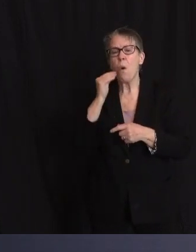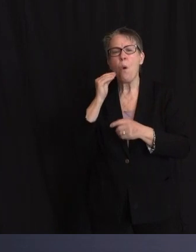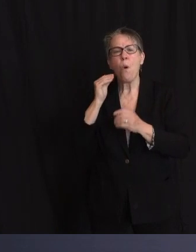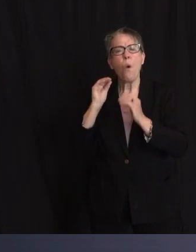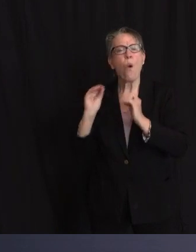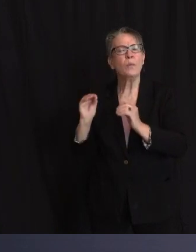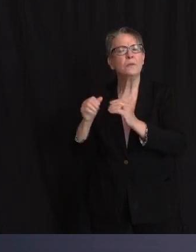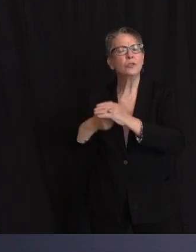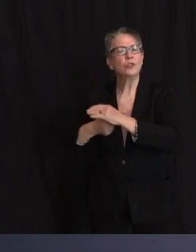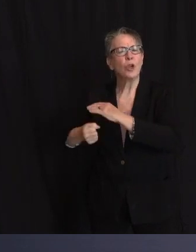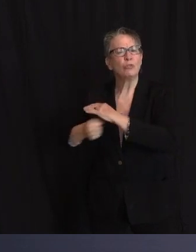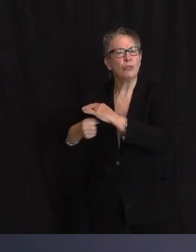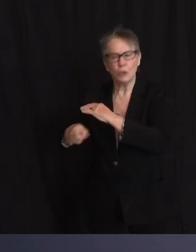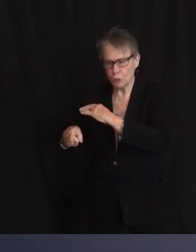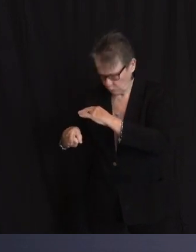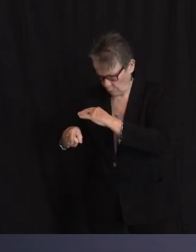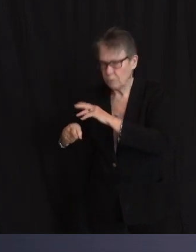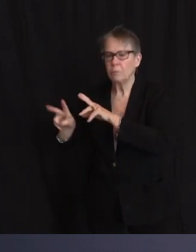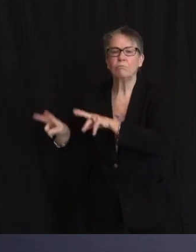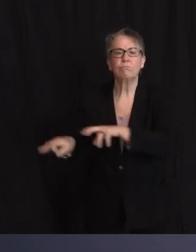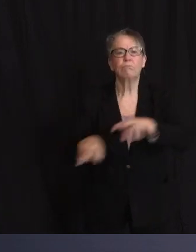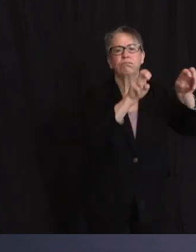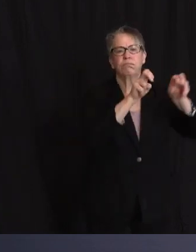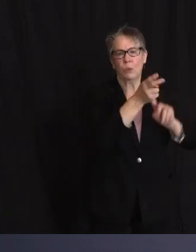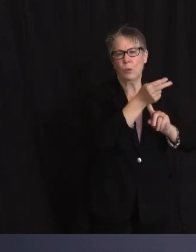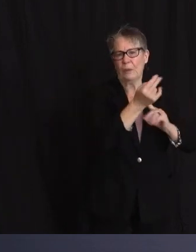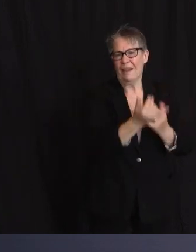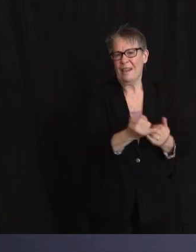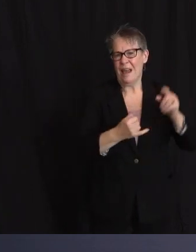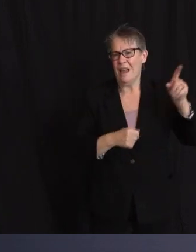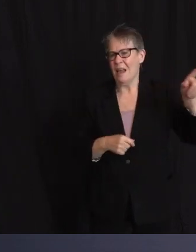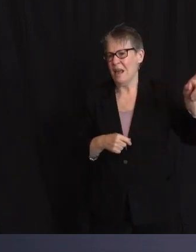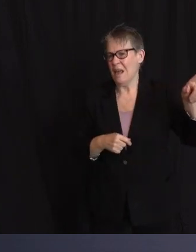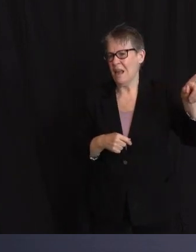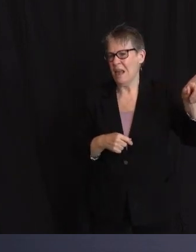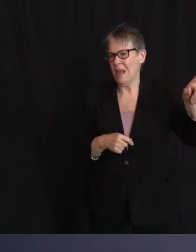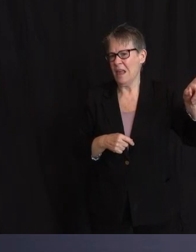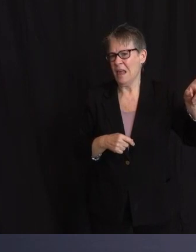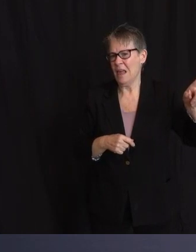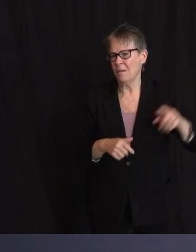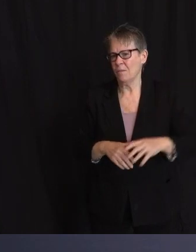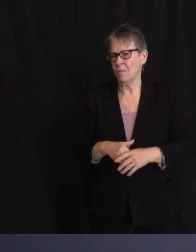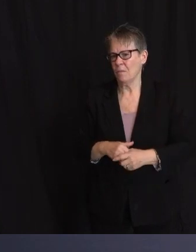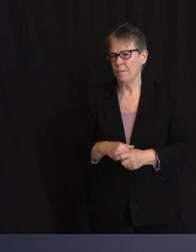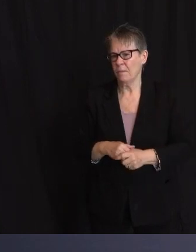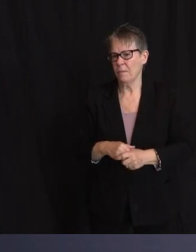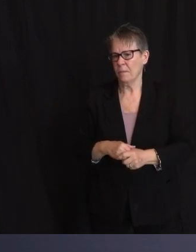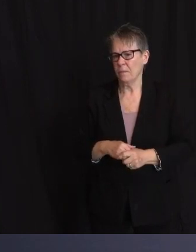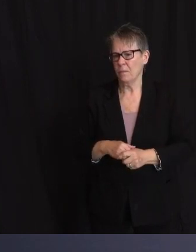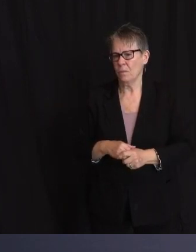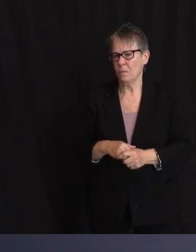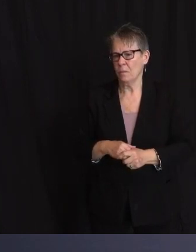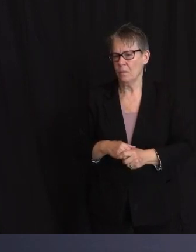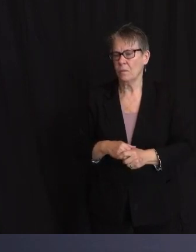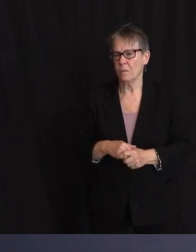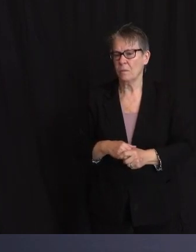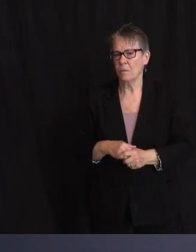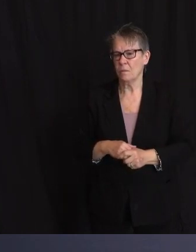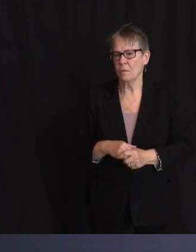grow. This site is being led by Dr. Jeff Brenner and Kathy Stillo, who are on loan from United